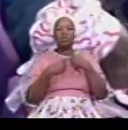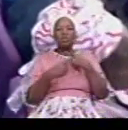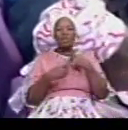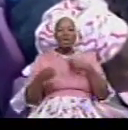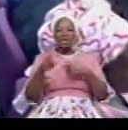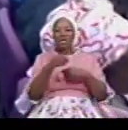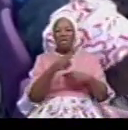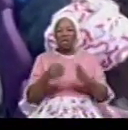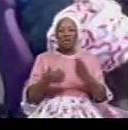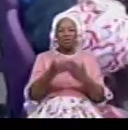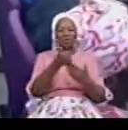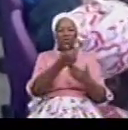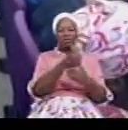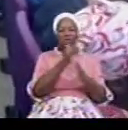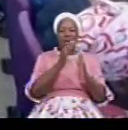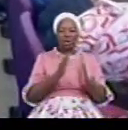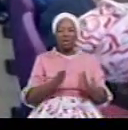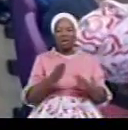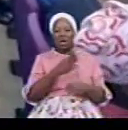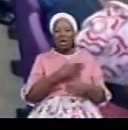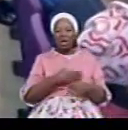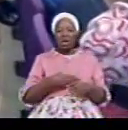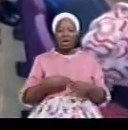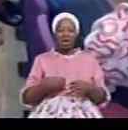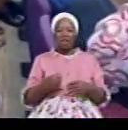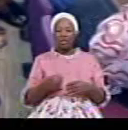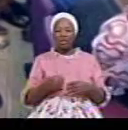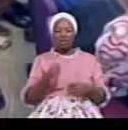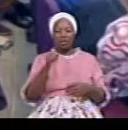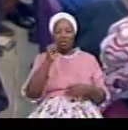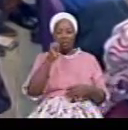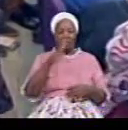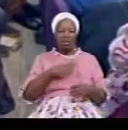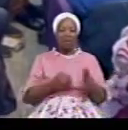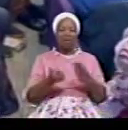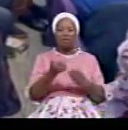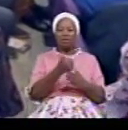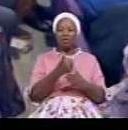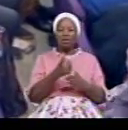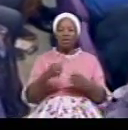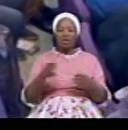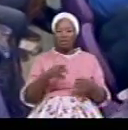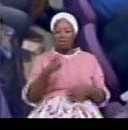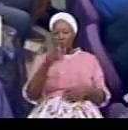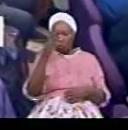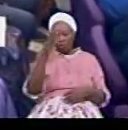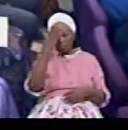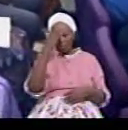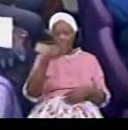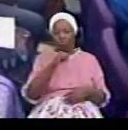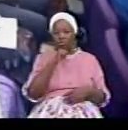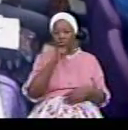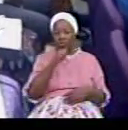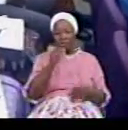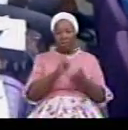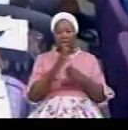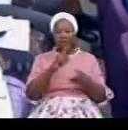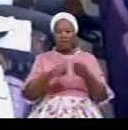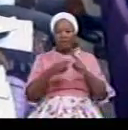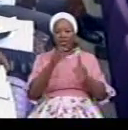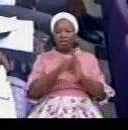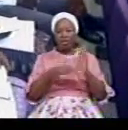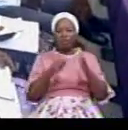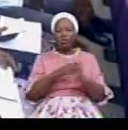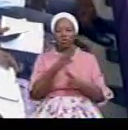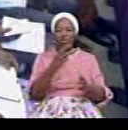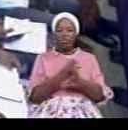adulterers and adulteresses, know ye not that the friendship of the world